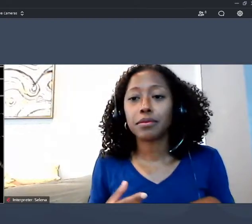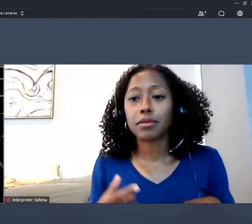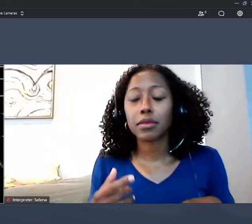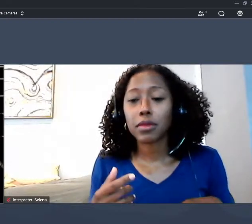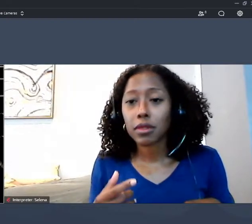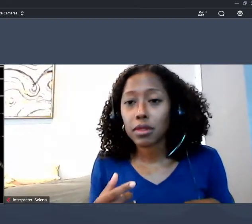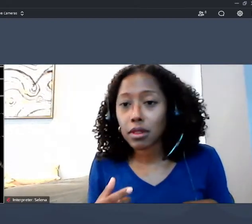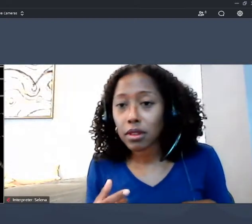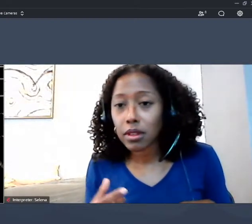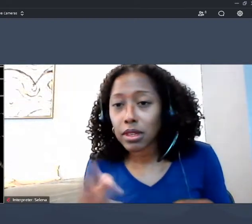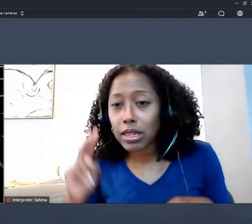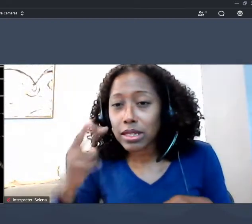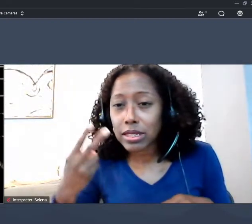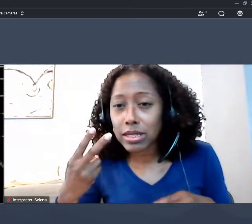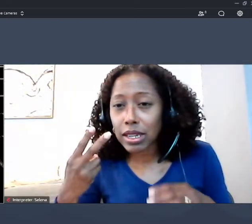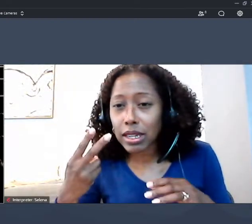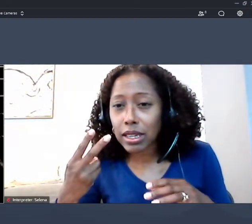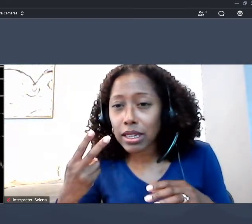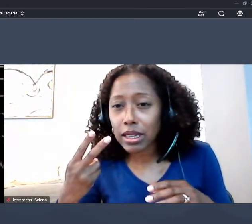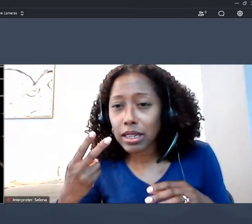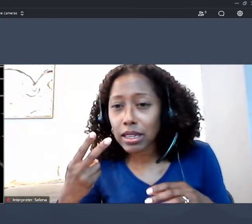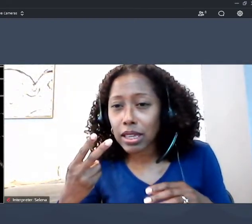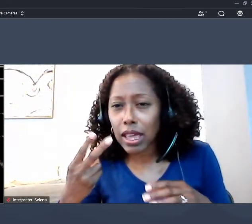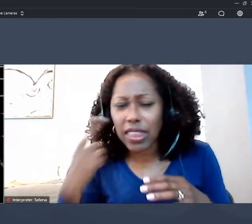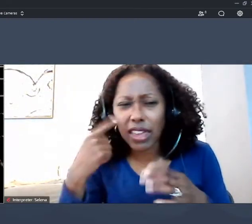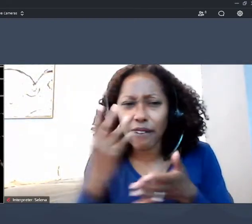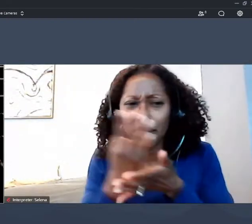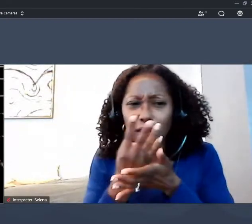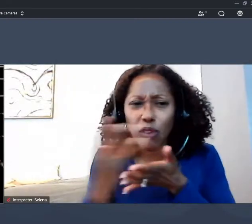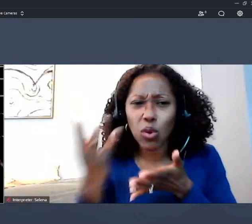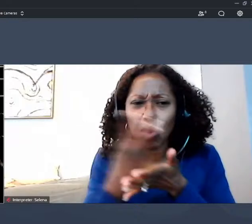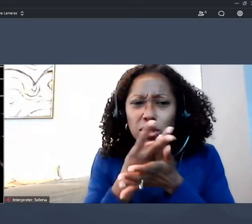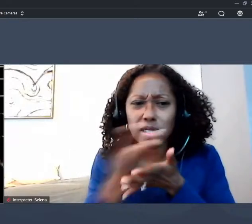reading, which I believe was 4 to 6 weeks ago,